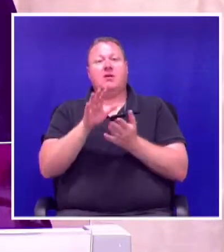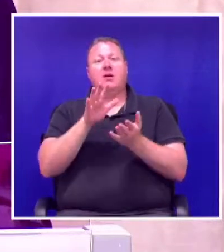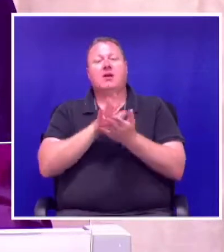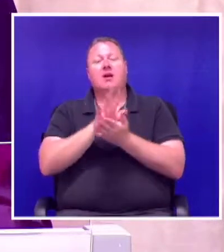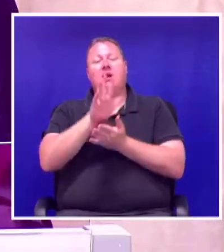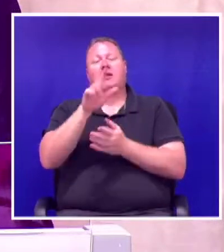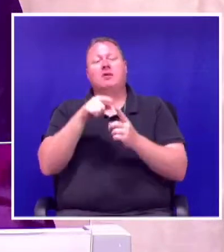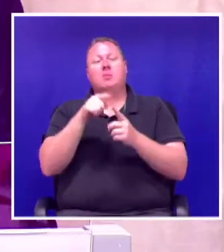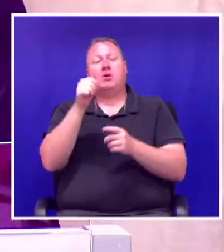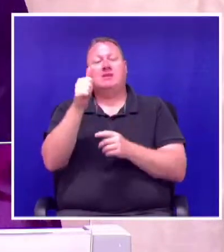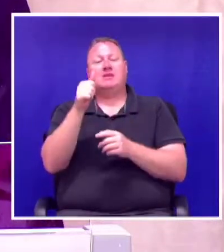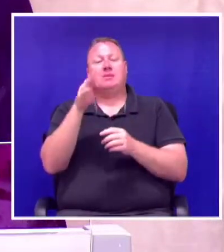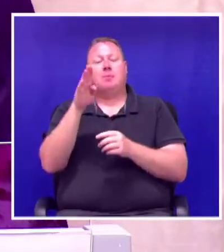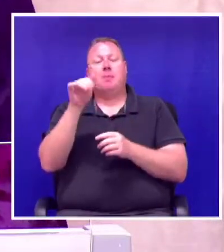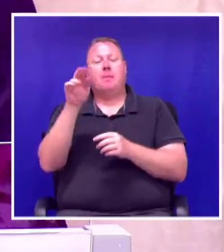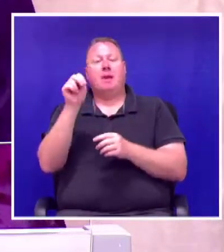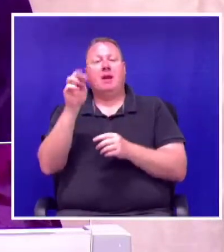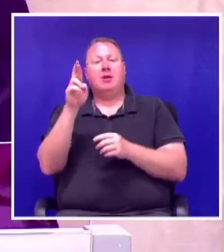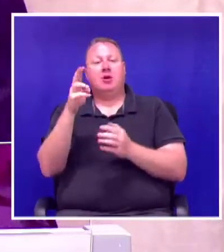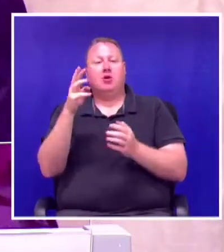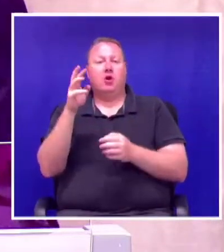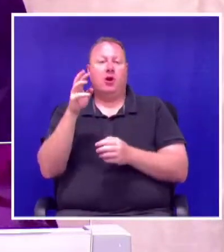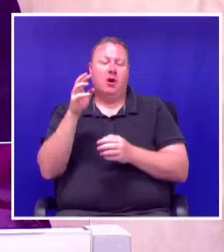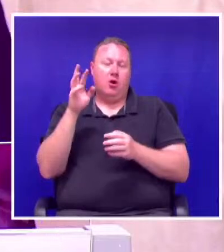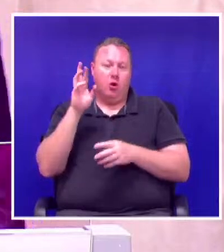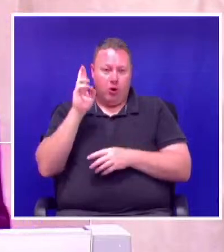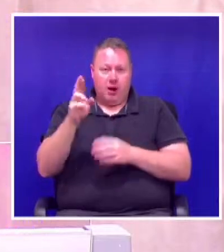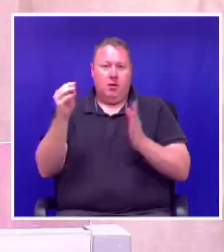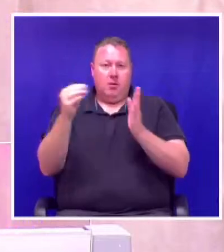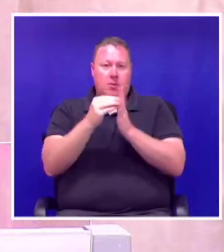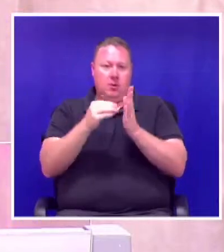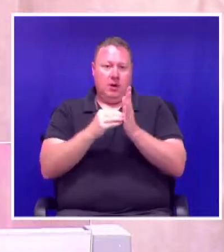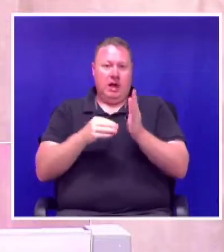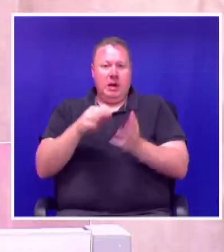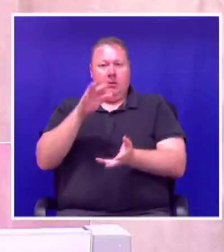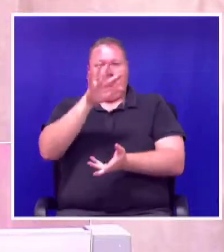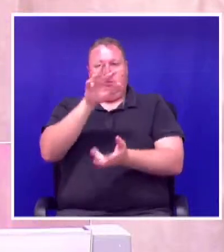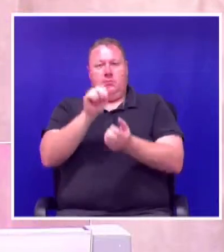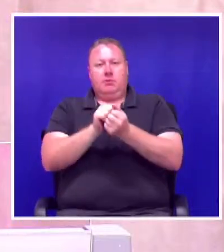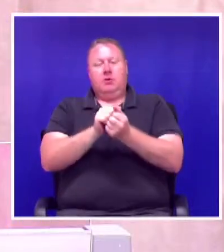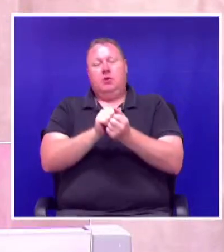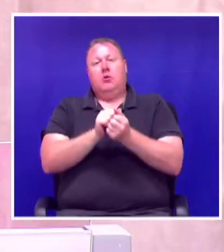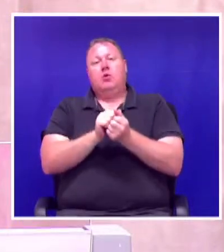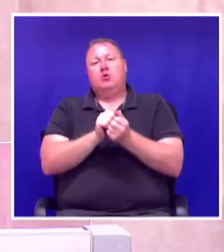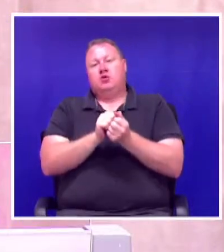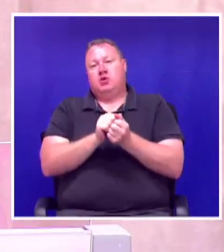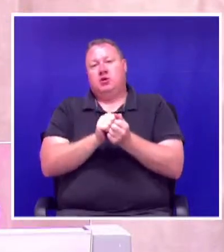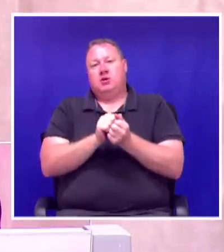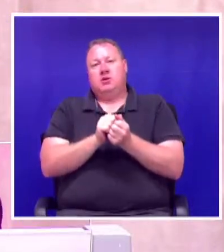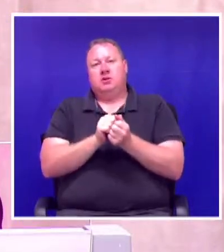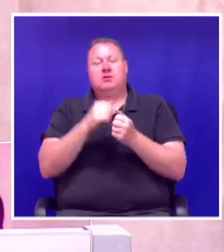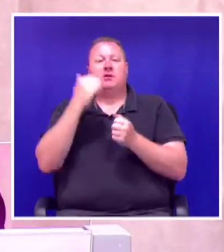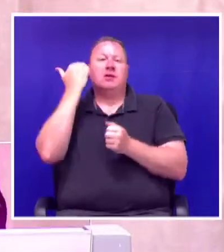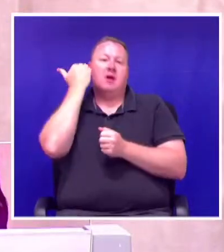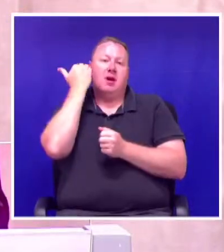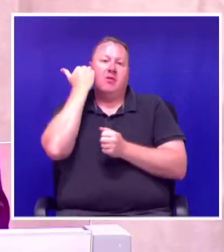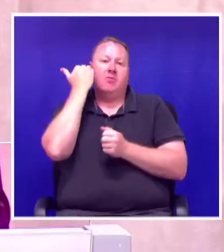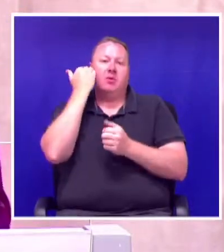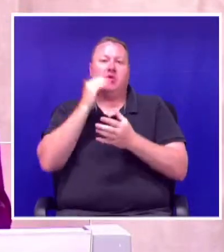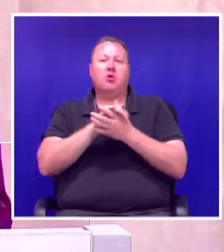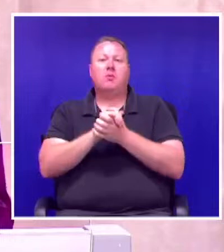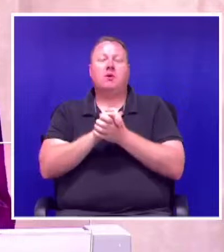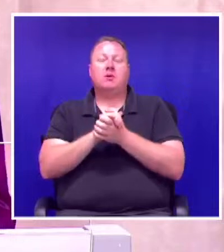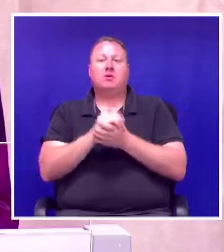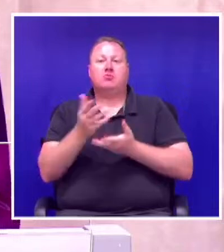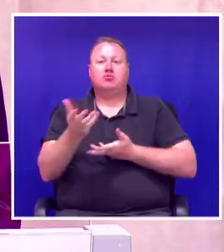rand. In conclusion, Honorable Chairperson, Government is committed to fostering